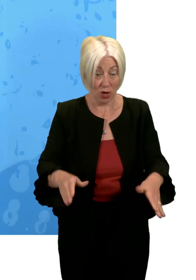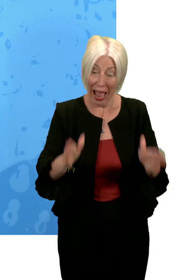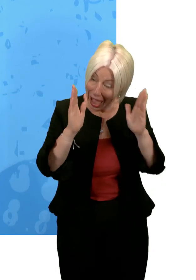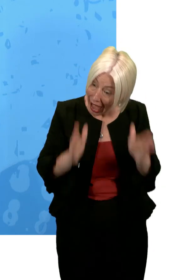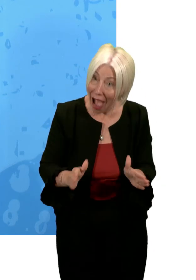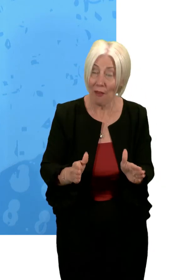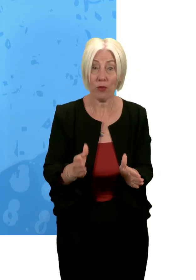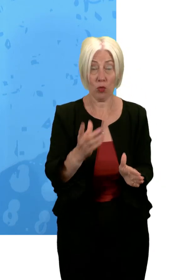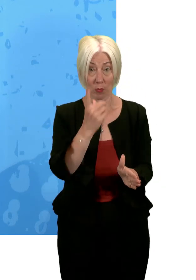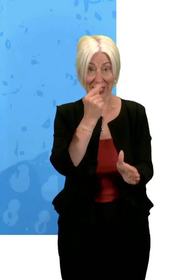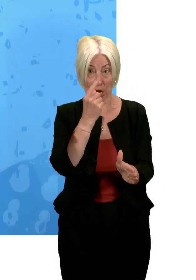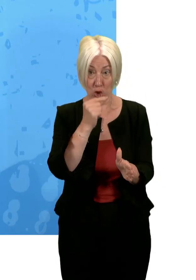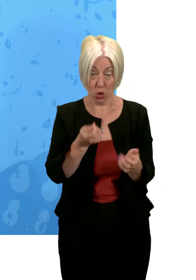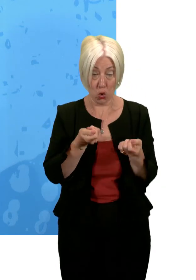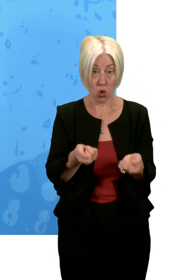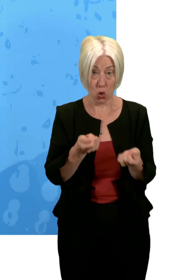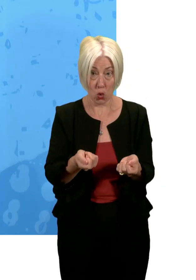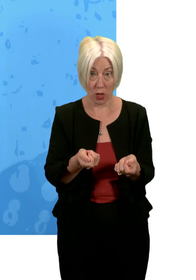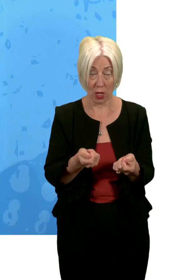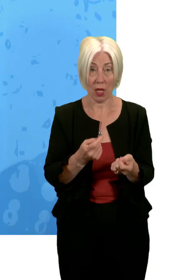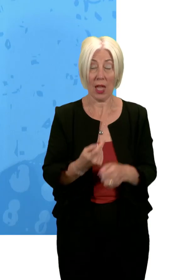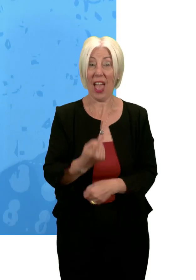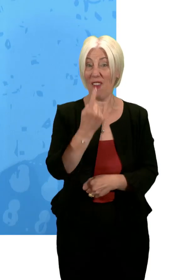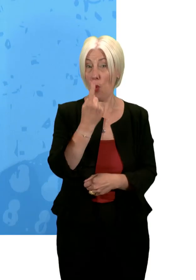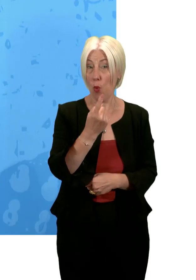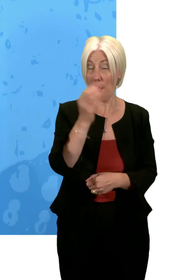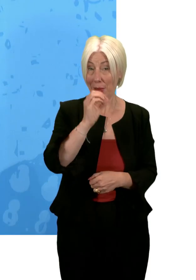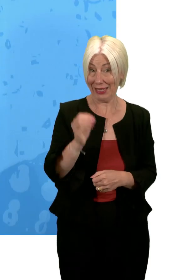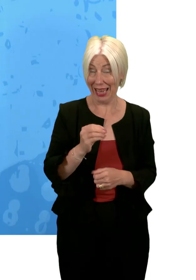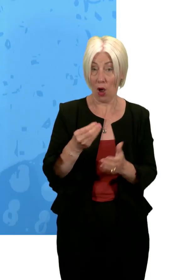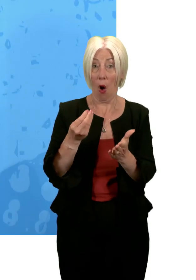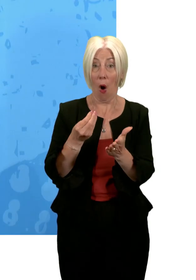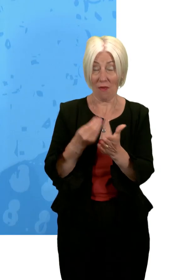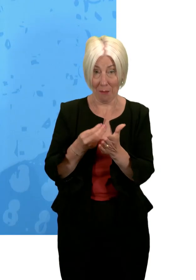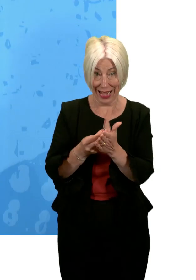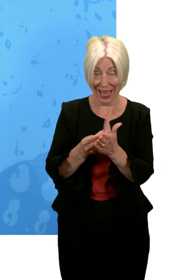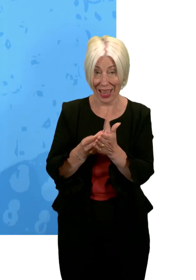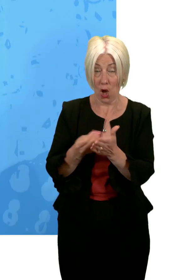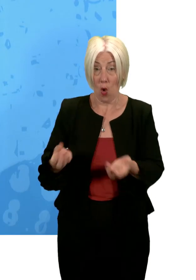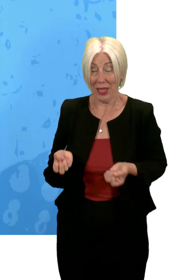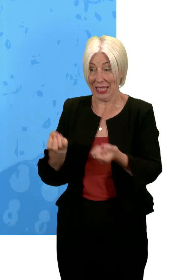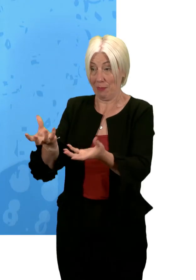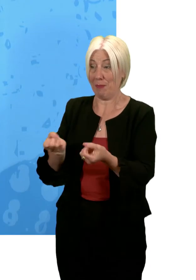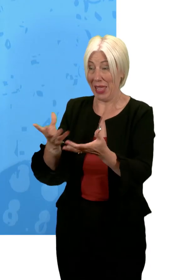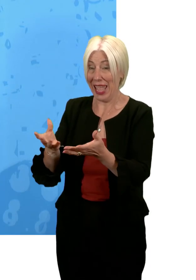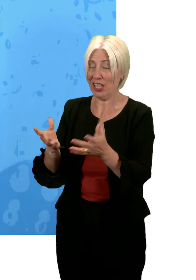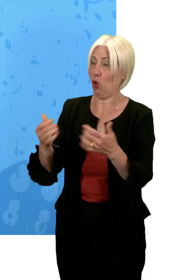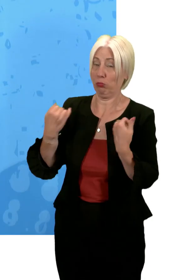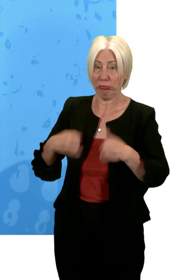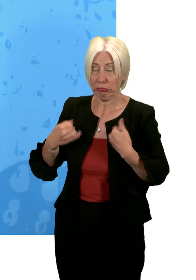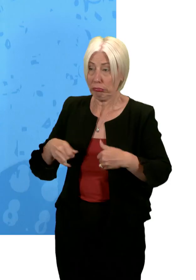And that's the bottom line. And if we spent 1% of the money we spend in tackling lifestyle